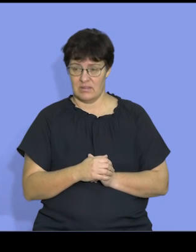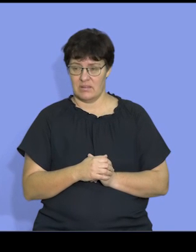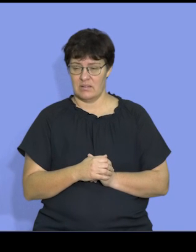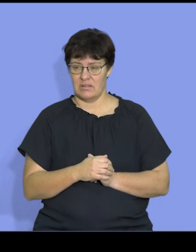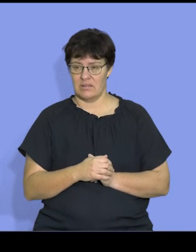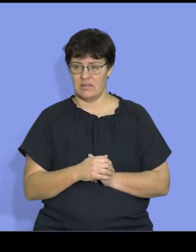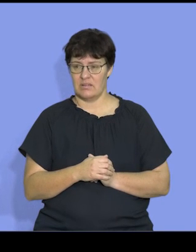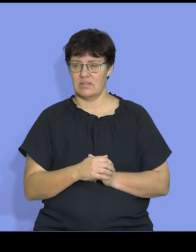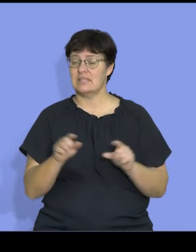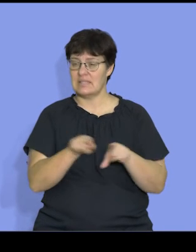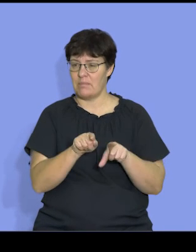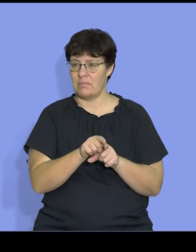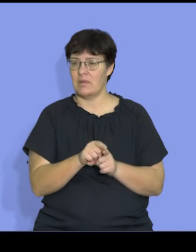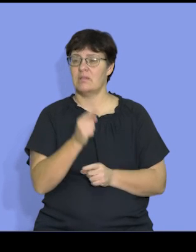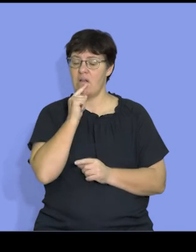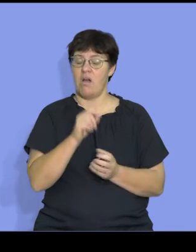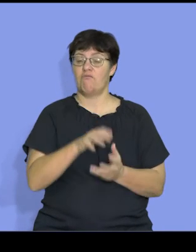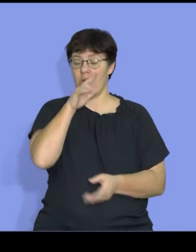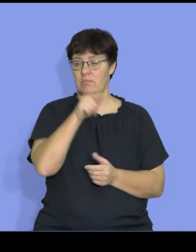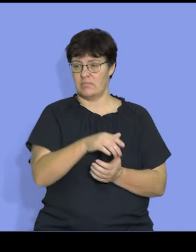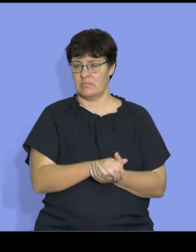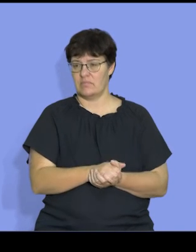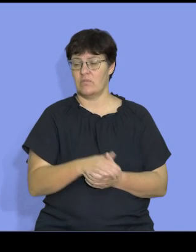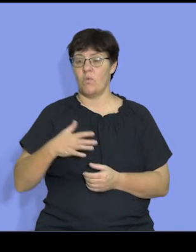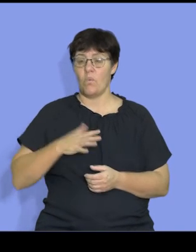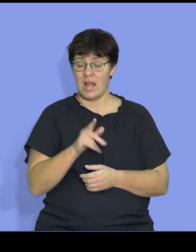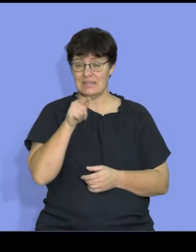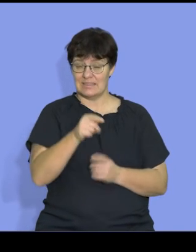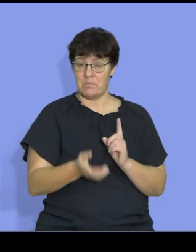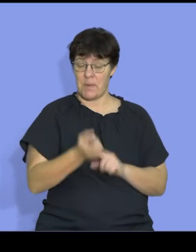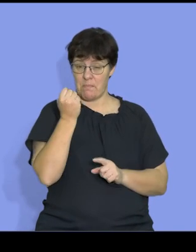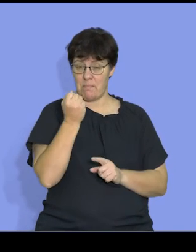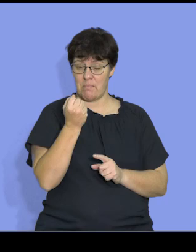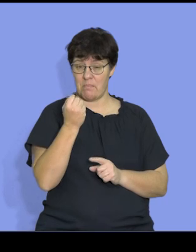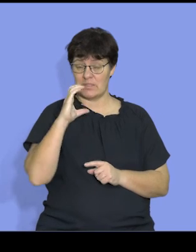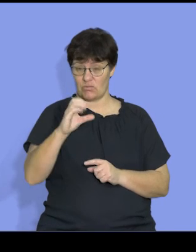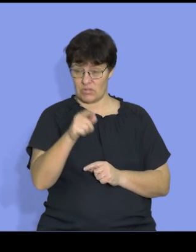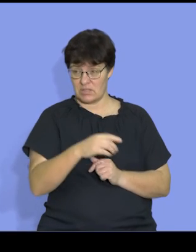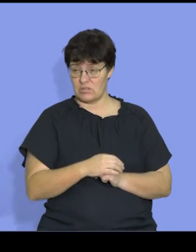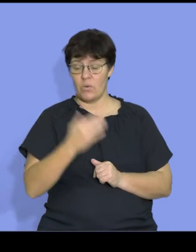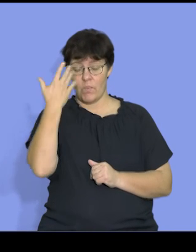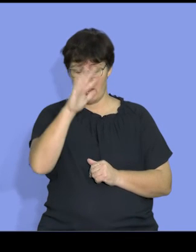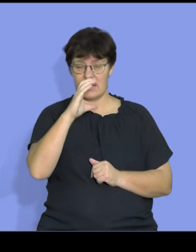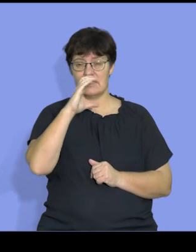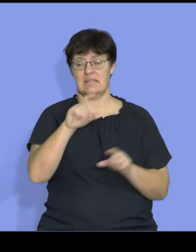also told that the volume is that. Now, if we want to find concentration, we know that concentration